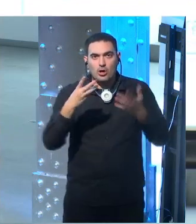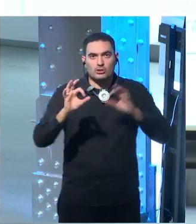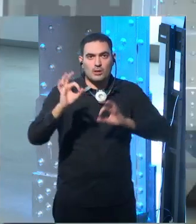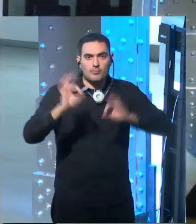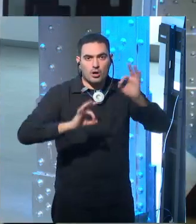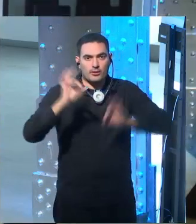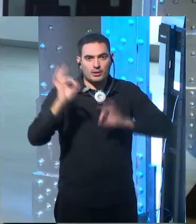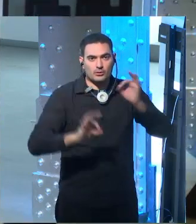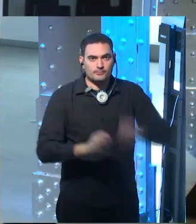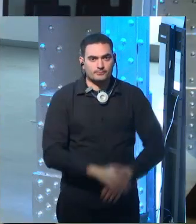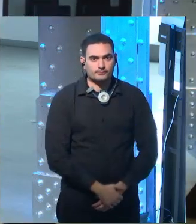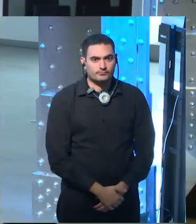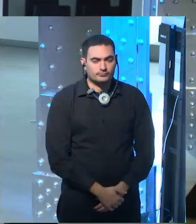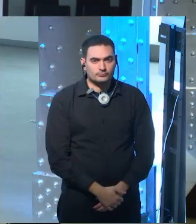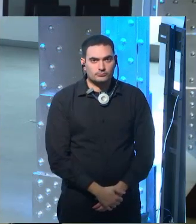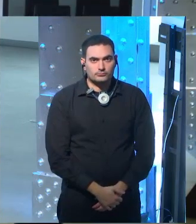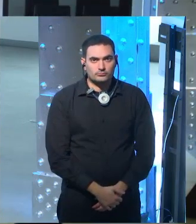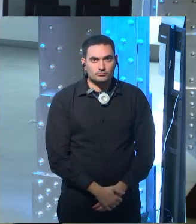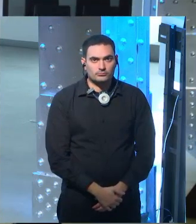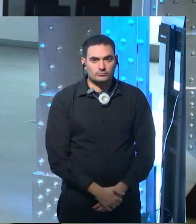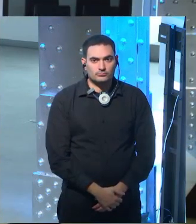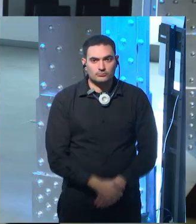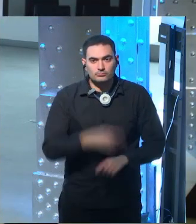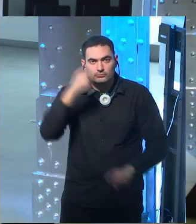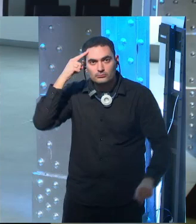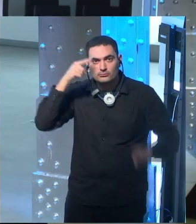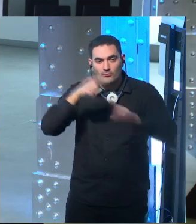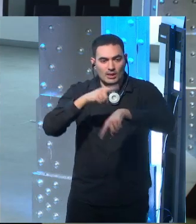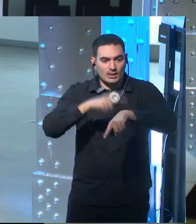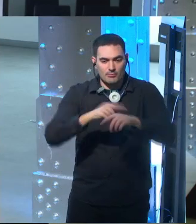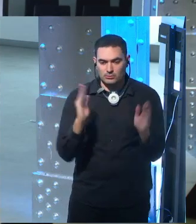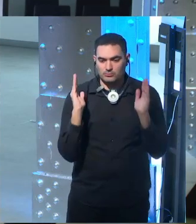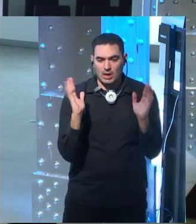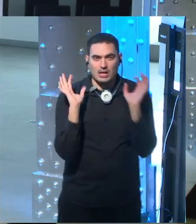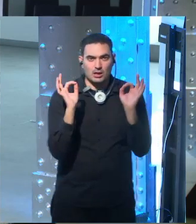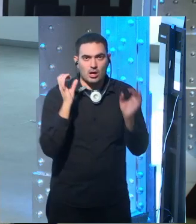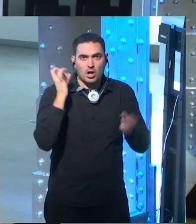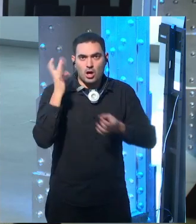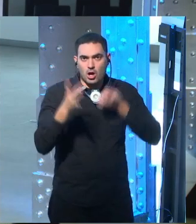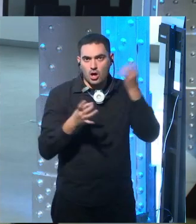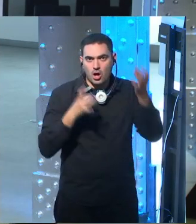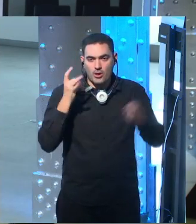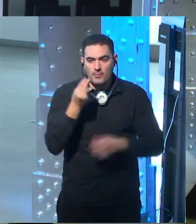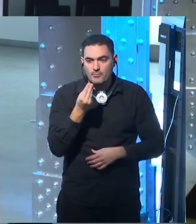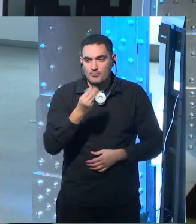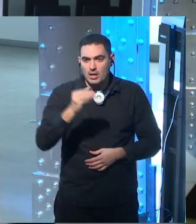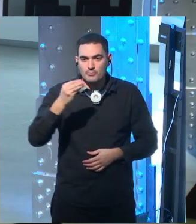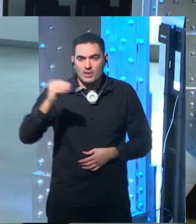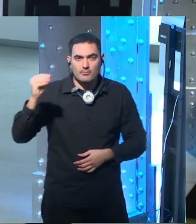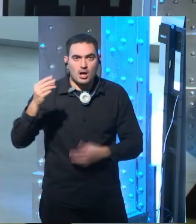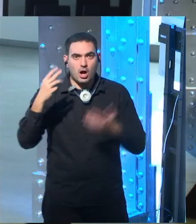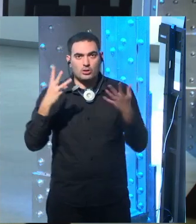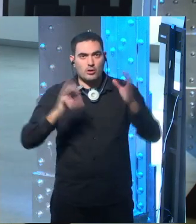newfound wealth in terms of leisure has only grown by 8%. That suggests that we are indeed quite